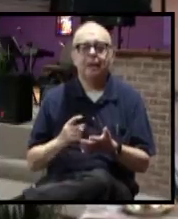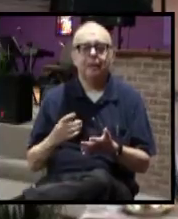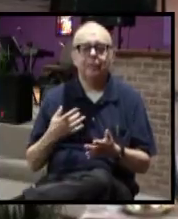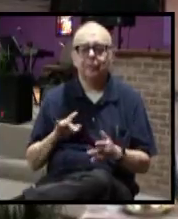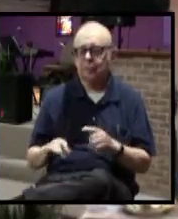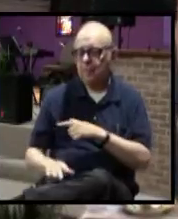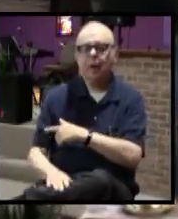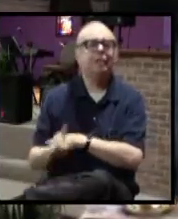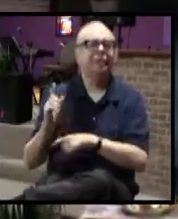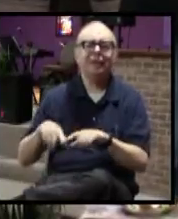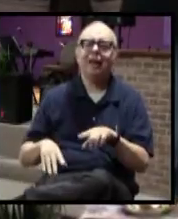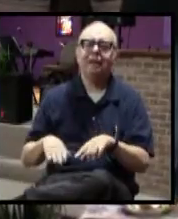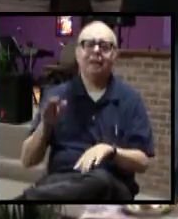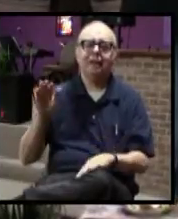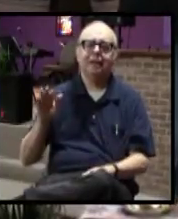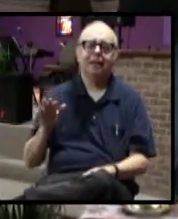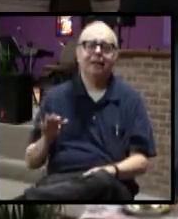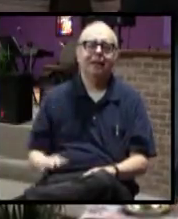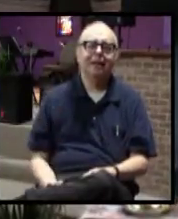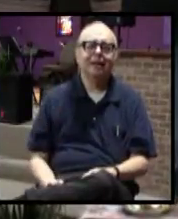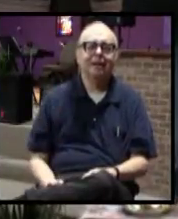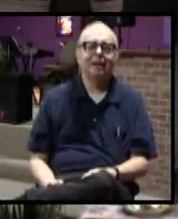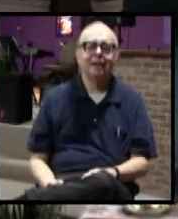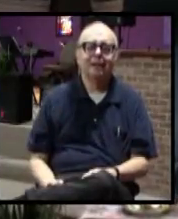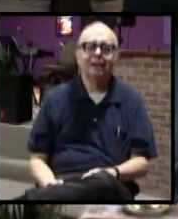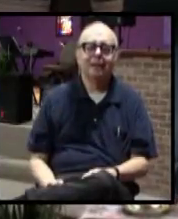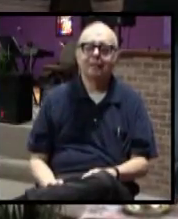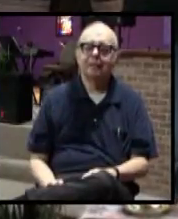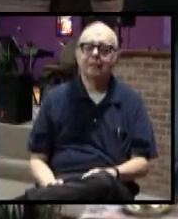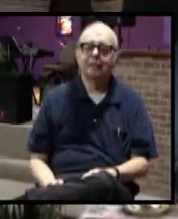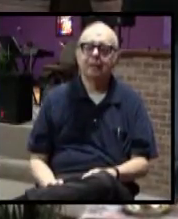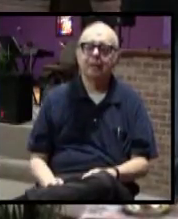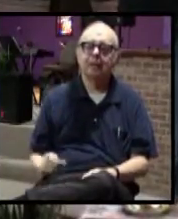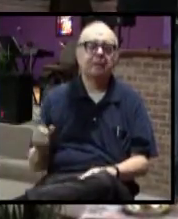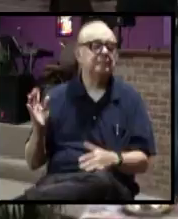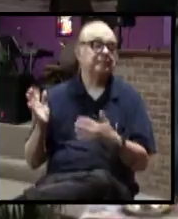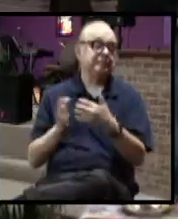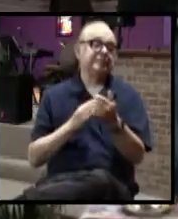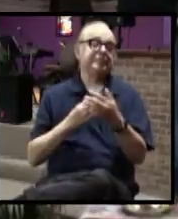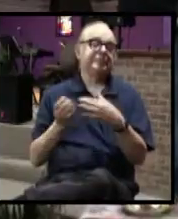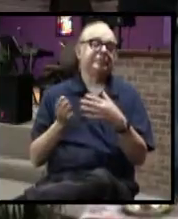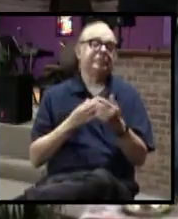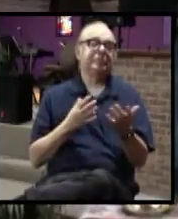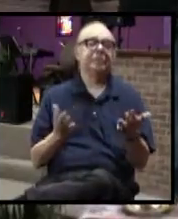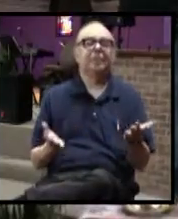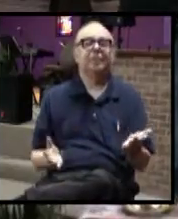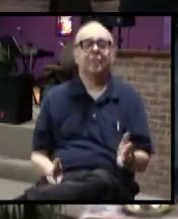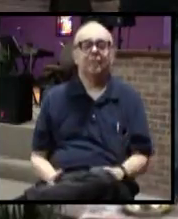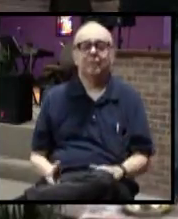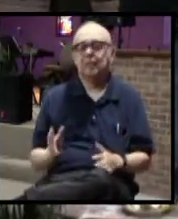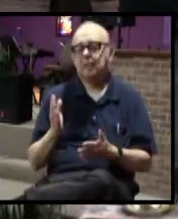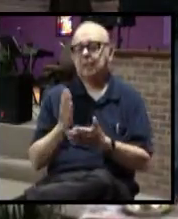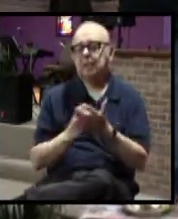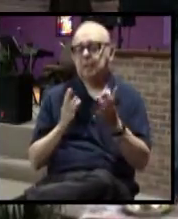Man, sometimes they're sore and you can't do it. Okay? You get them up like this. You know? Or whatever.